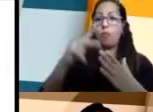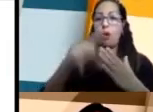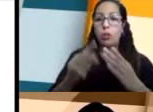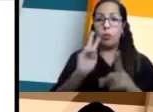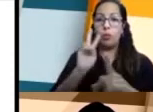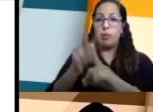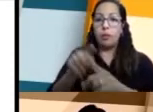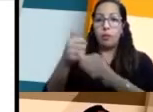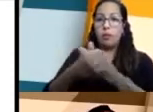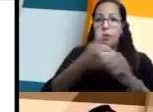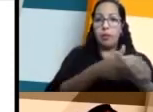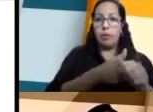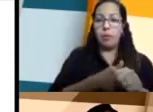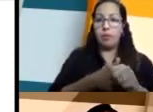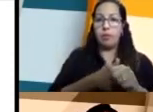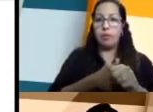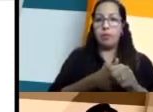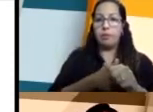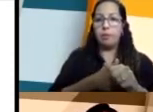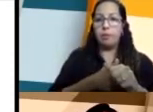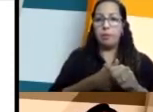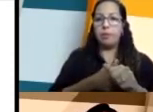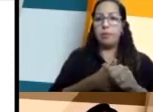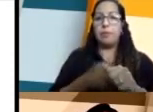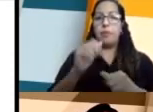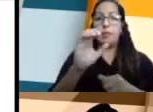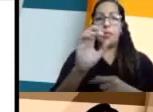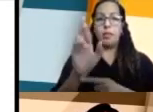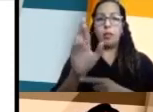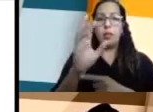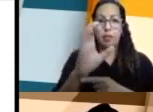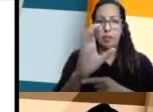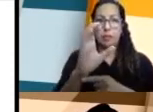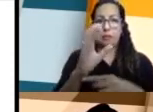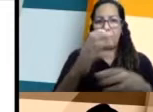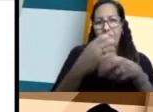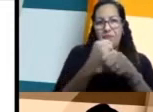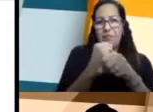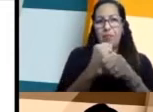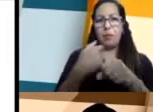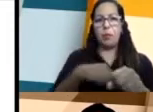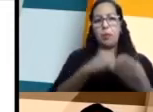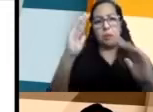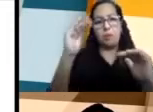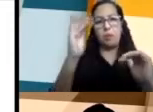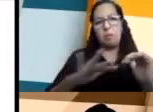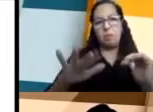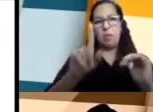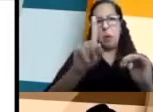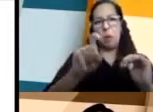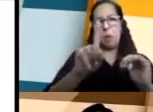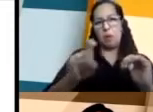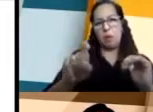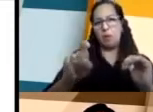under each program. Under the CRC, we are expecting around 100